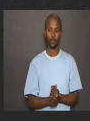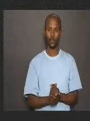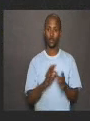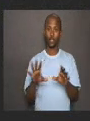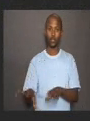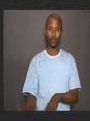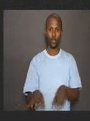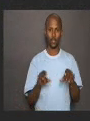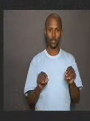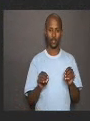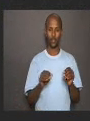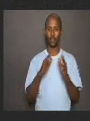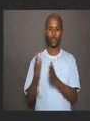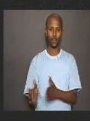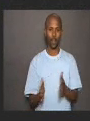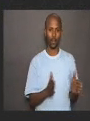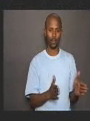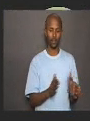Students, let's get ready.